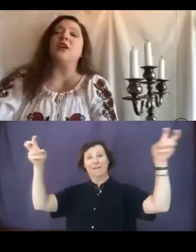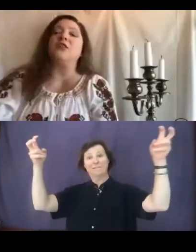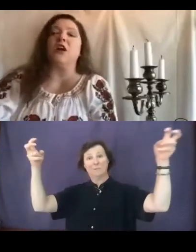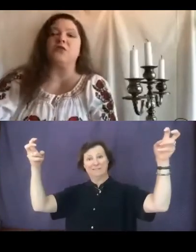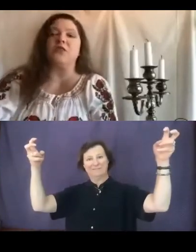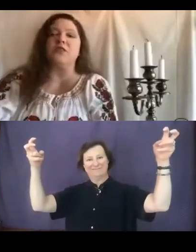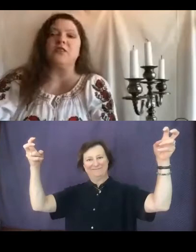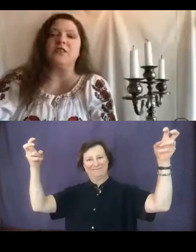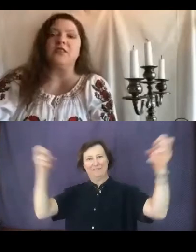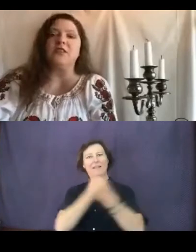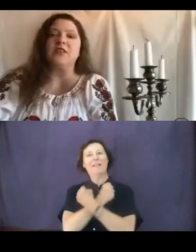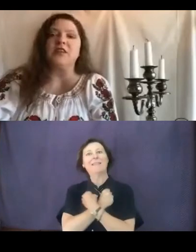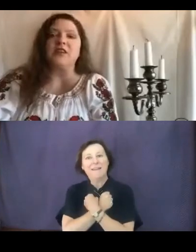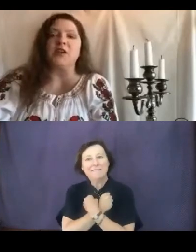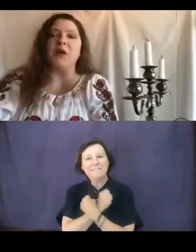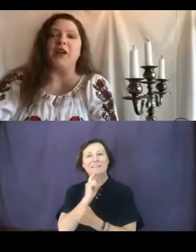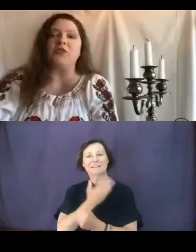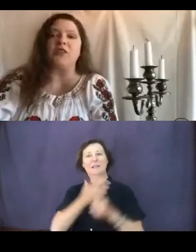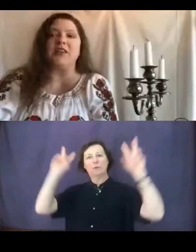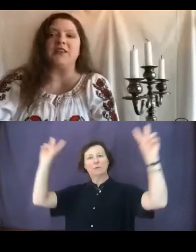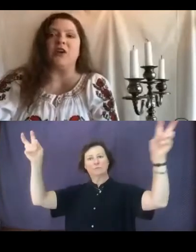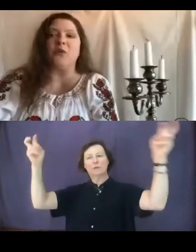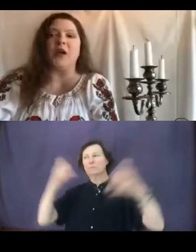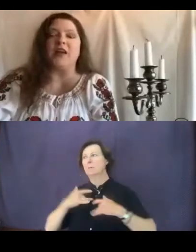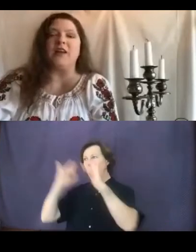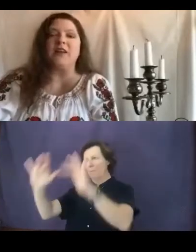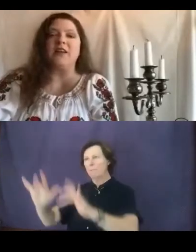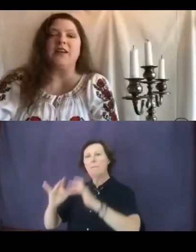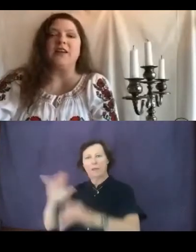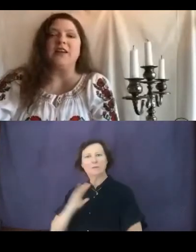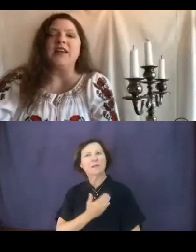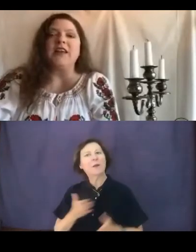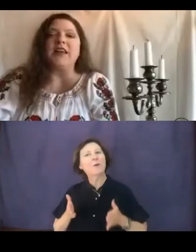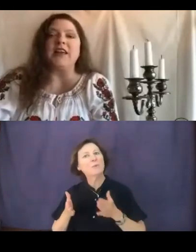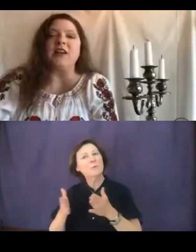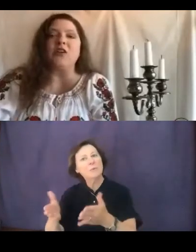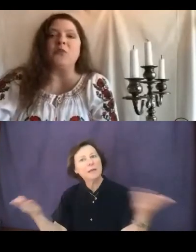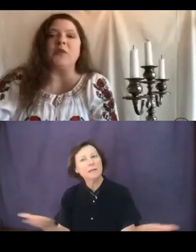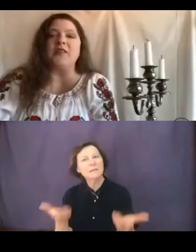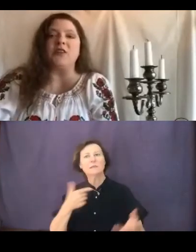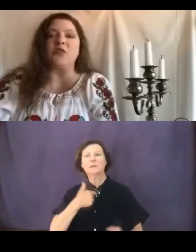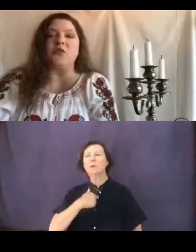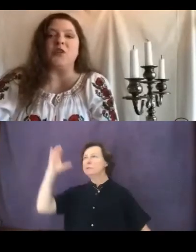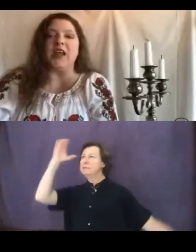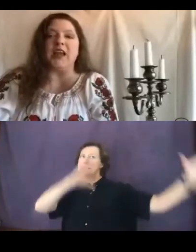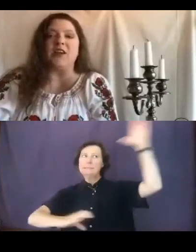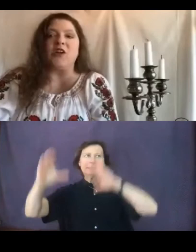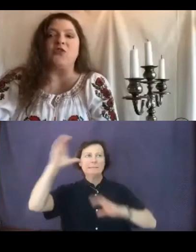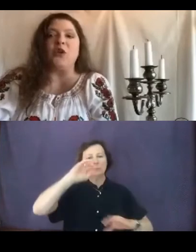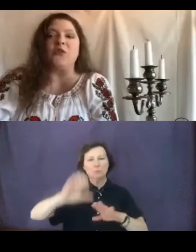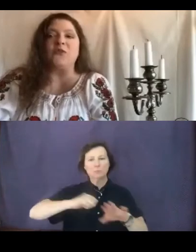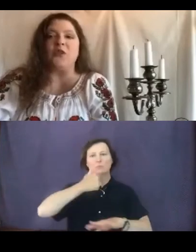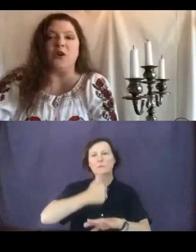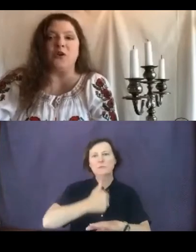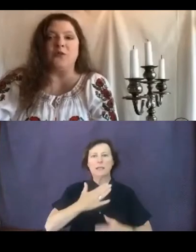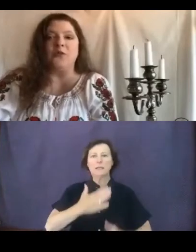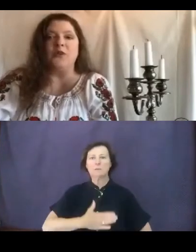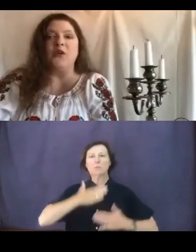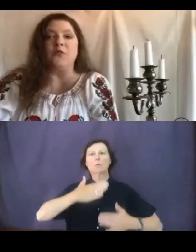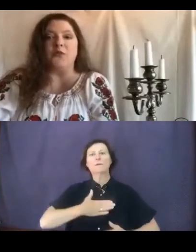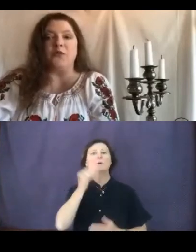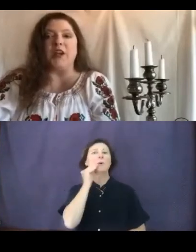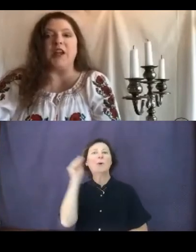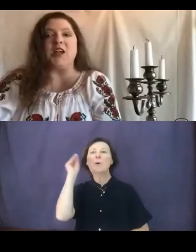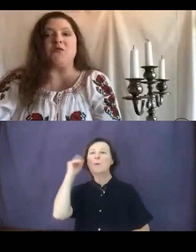is our doctrine. Compassion is our way. Here we seek to create a joyful home